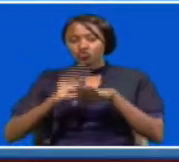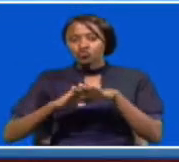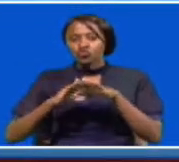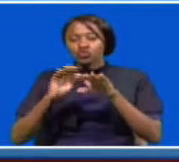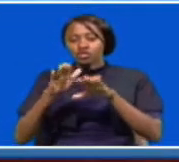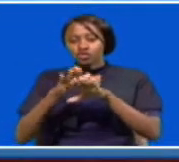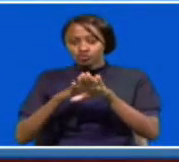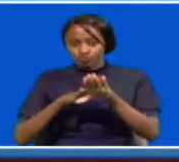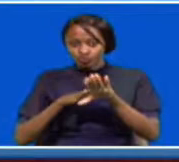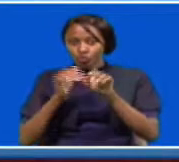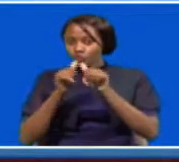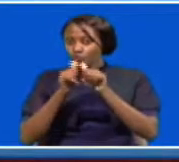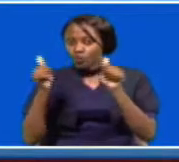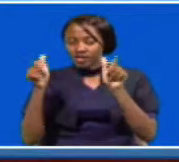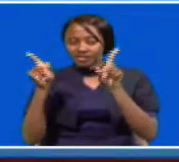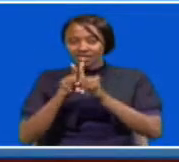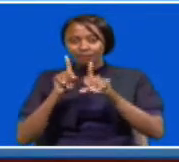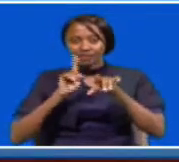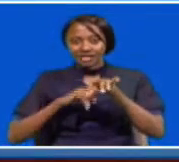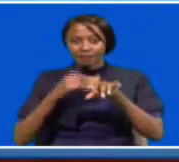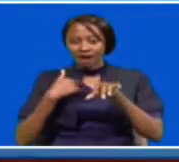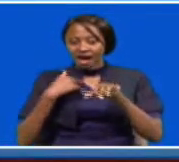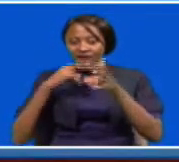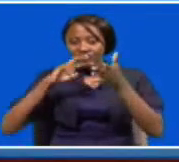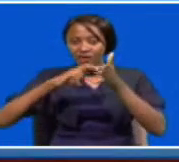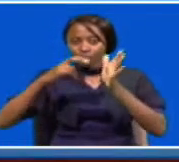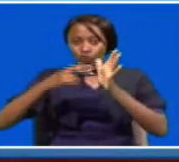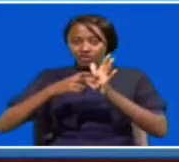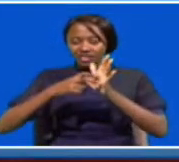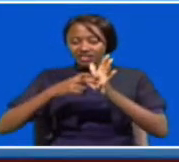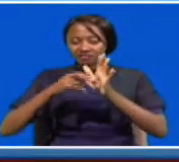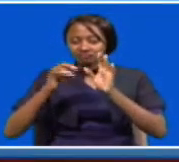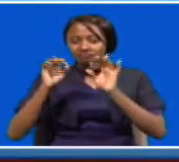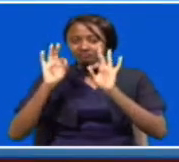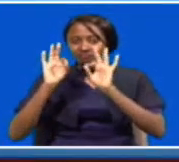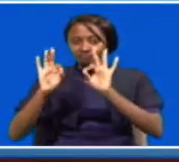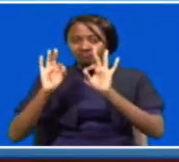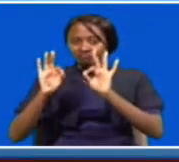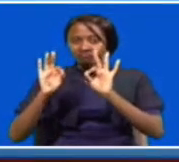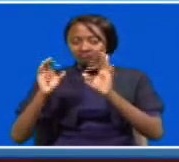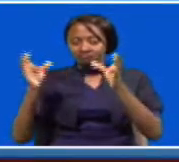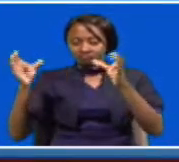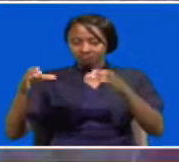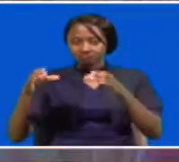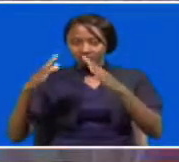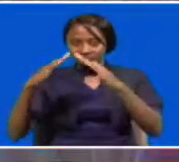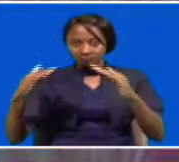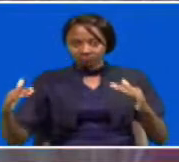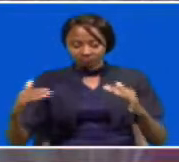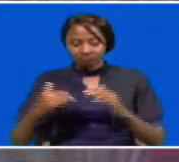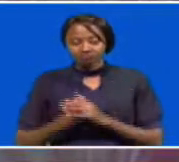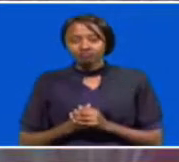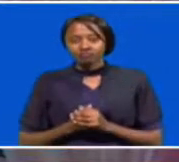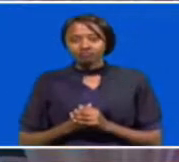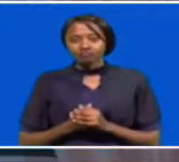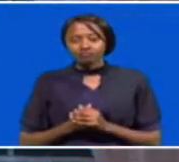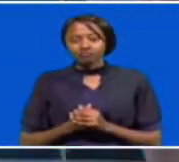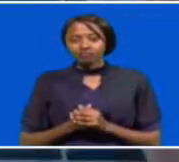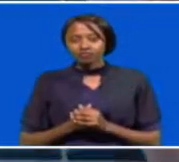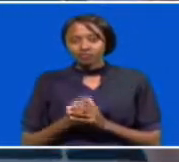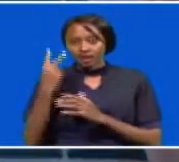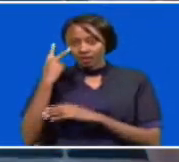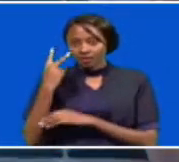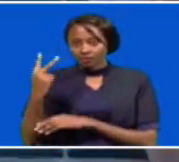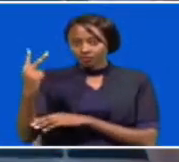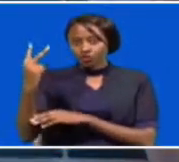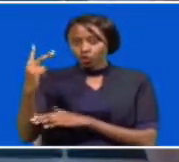club has also completed its facelift project to renovate the clubhouse. The vision of our founders is alive.